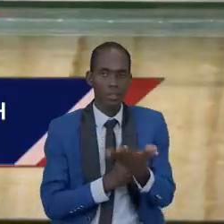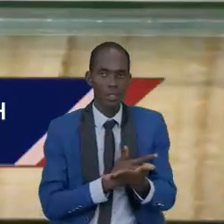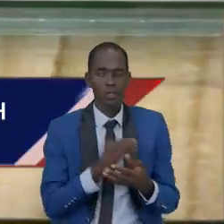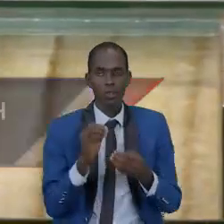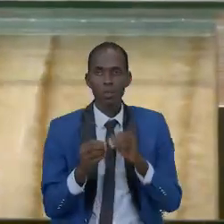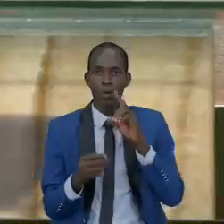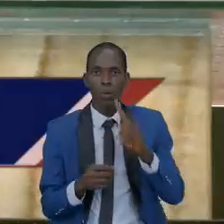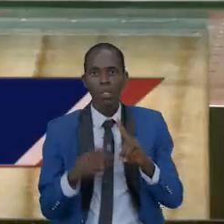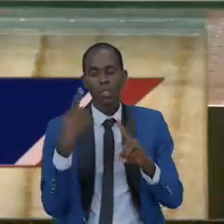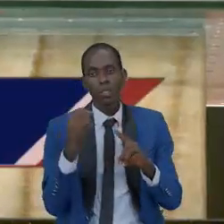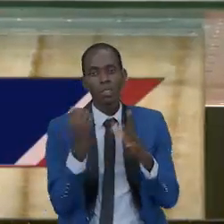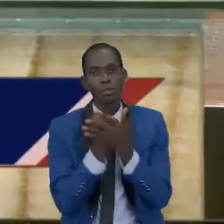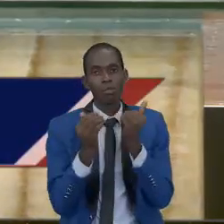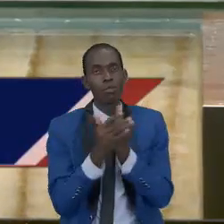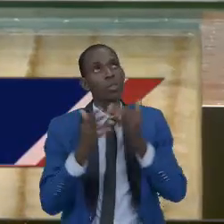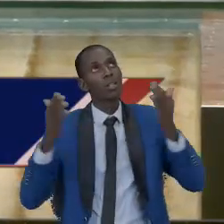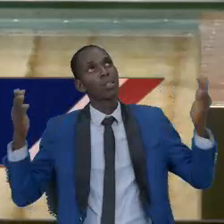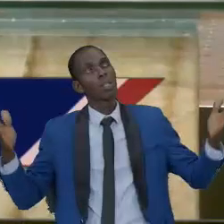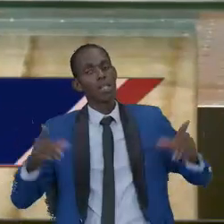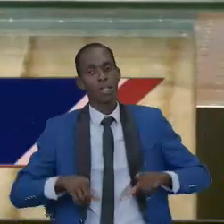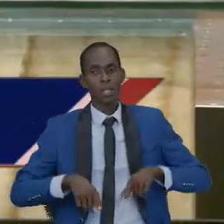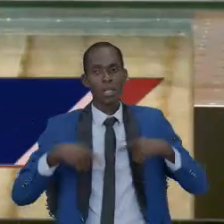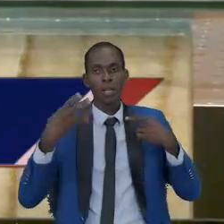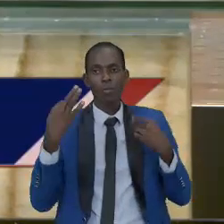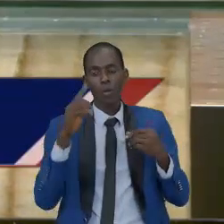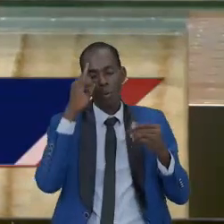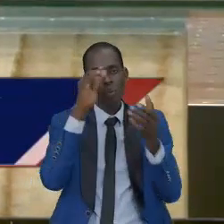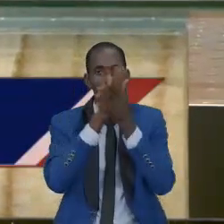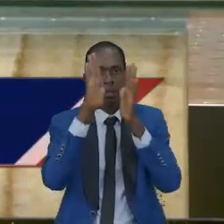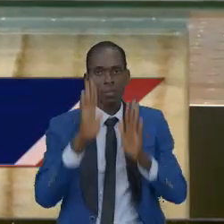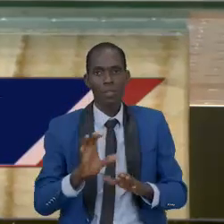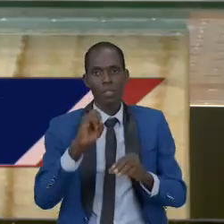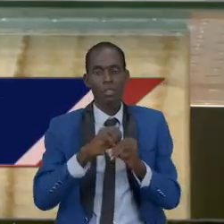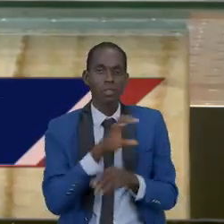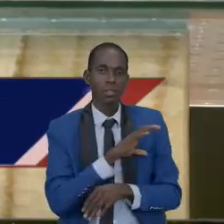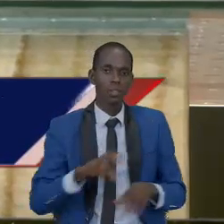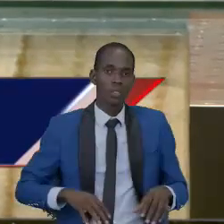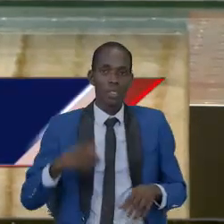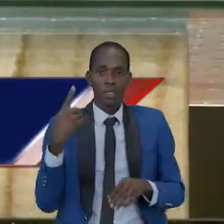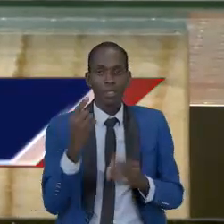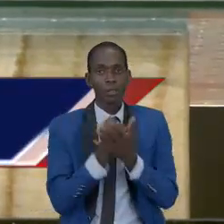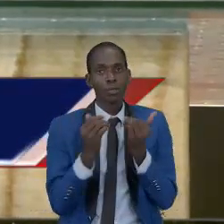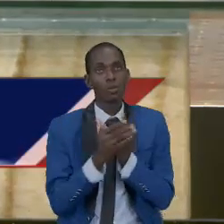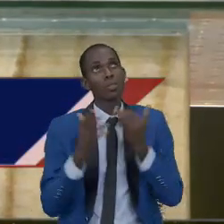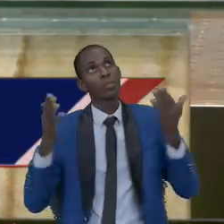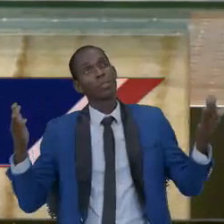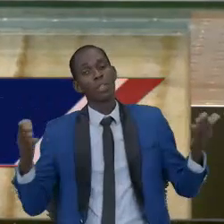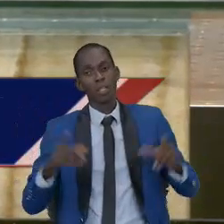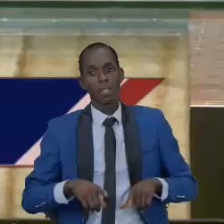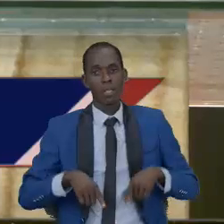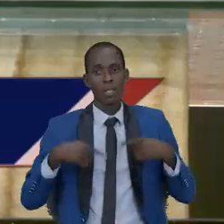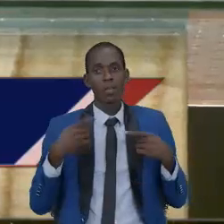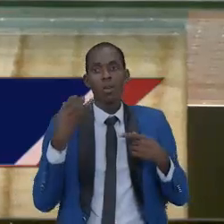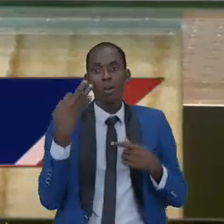the crucified life of believers in Christ. The crucified life of believers